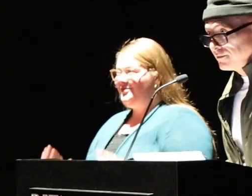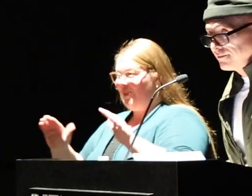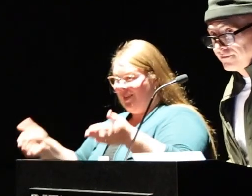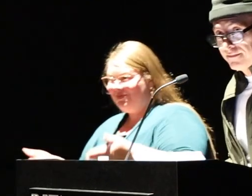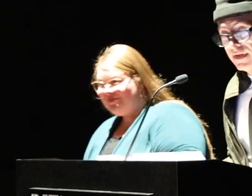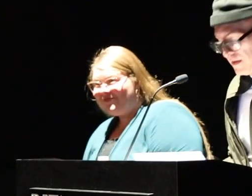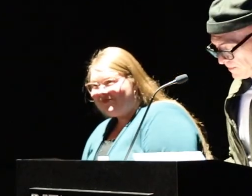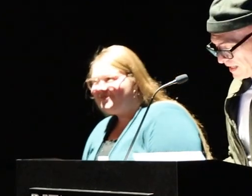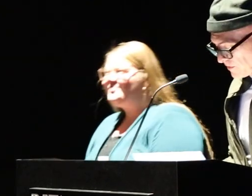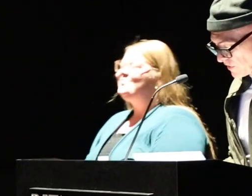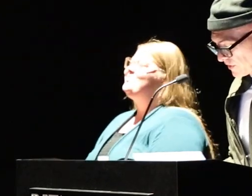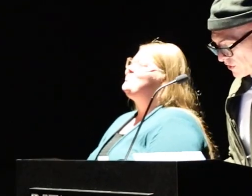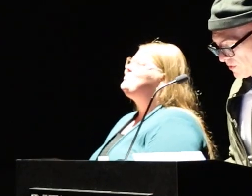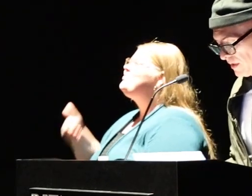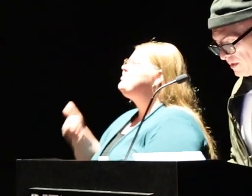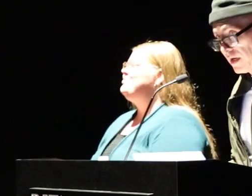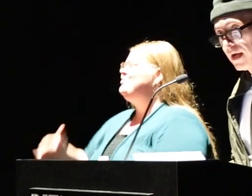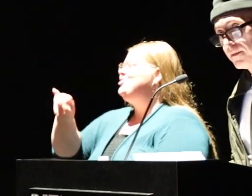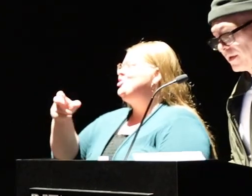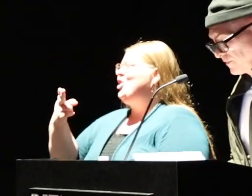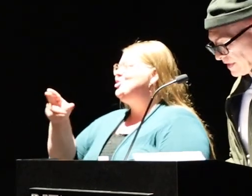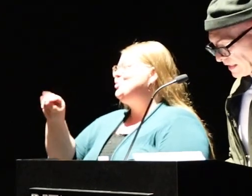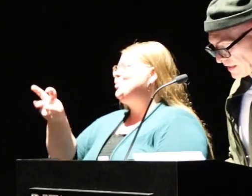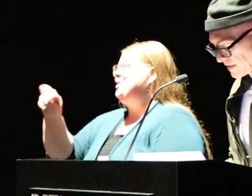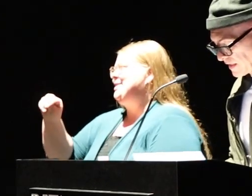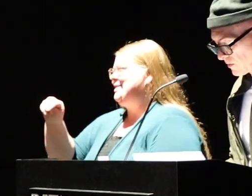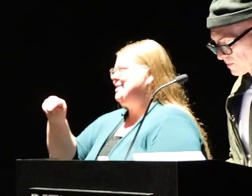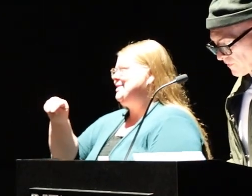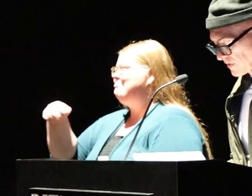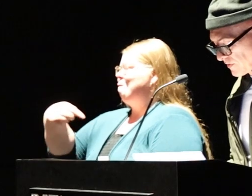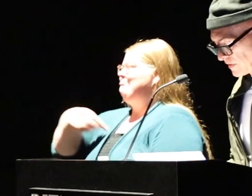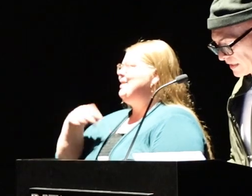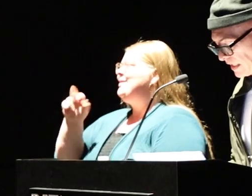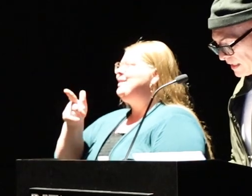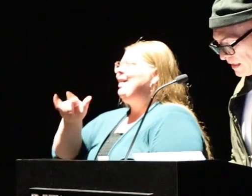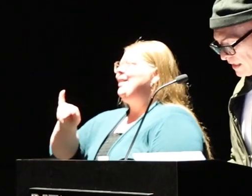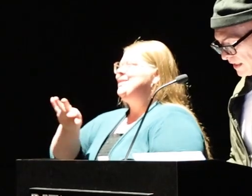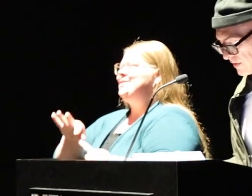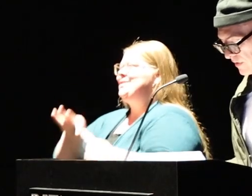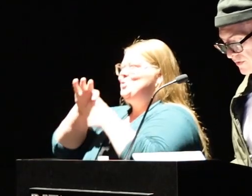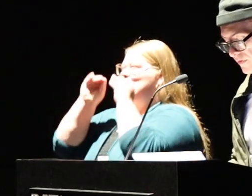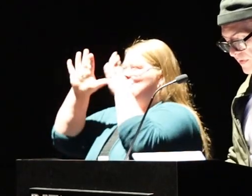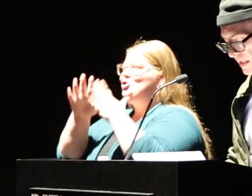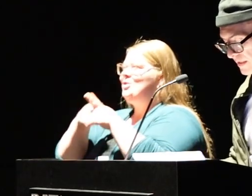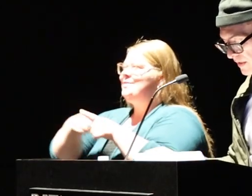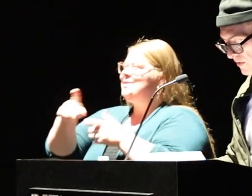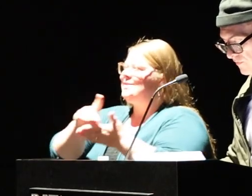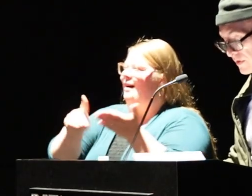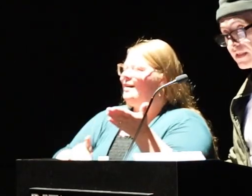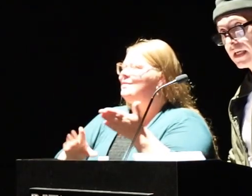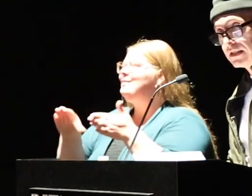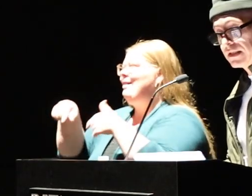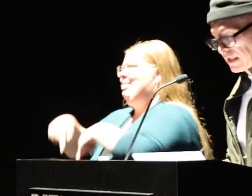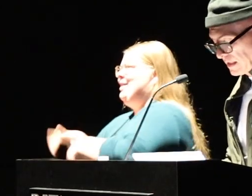Welcome. My name is Josh Owen. I am the Vignelli Distinguished Professor of Design and the Director of the Vignelli Center